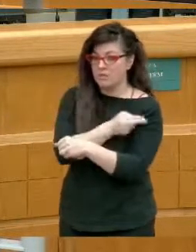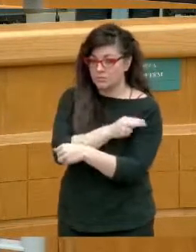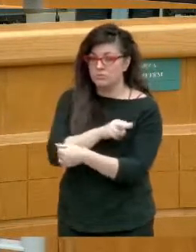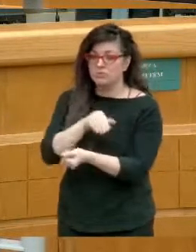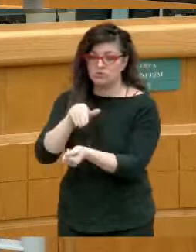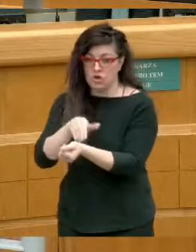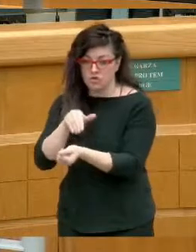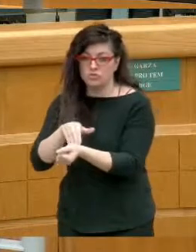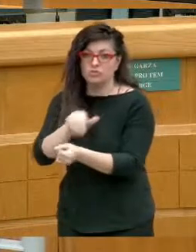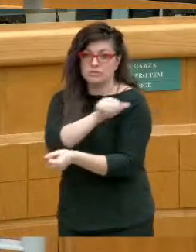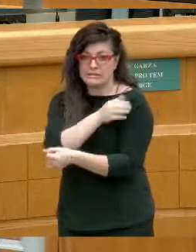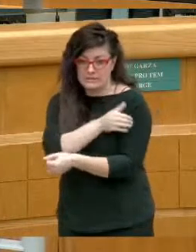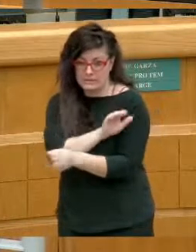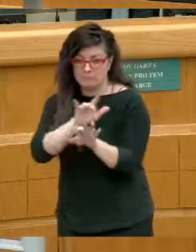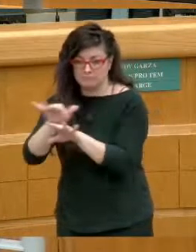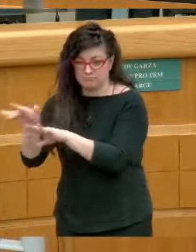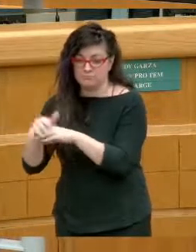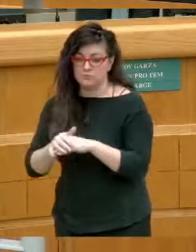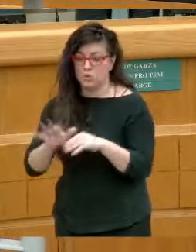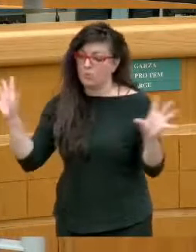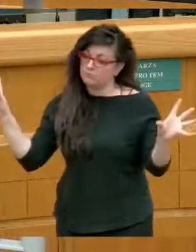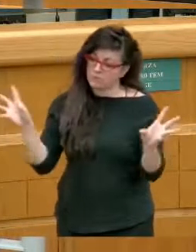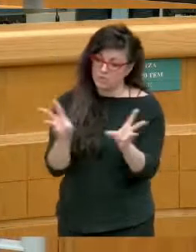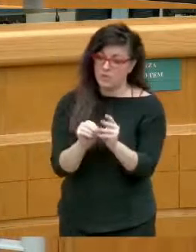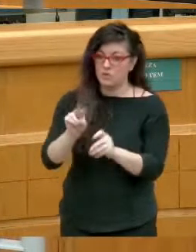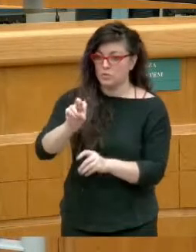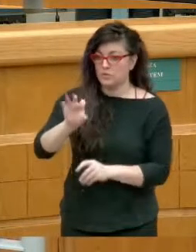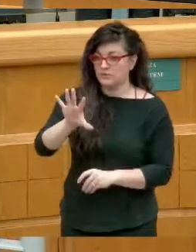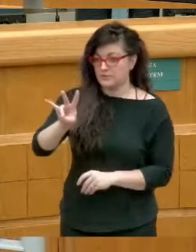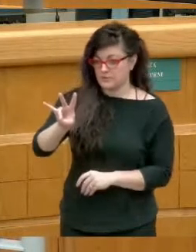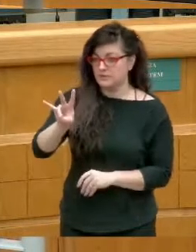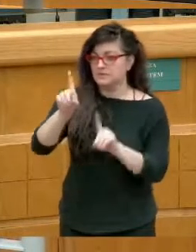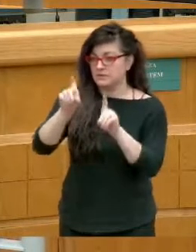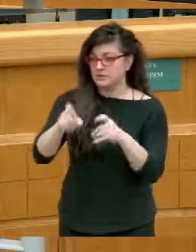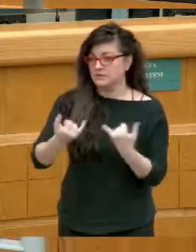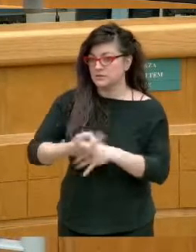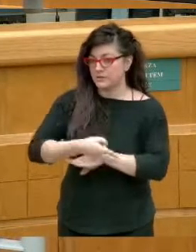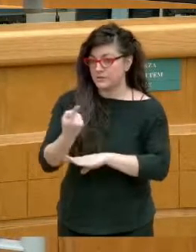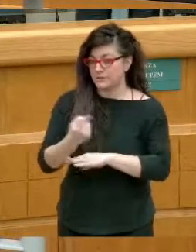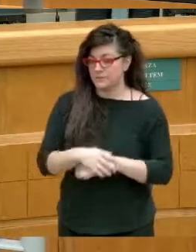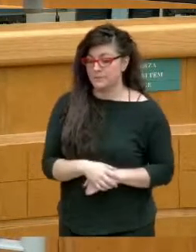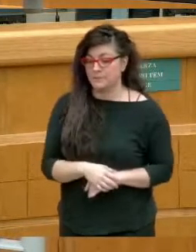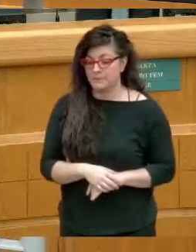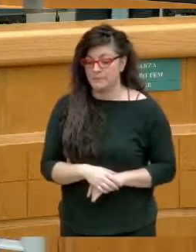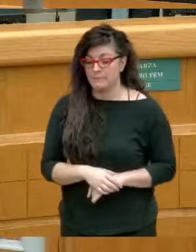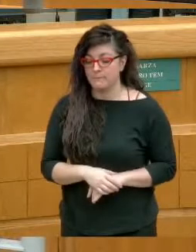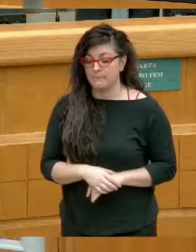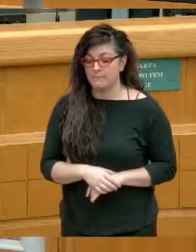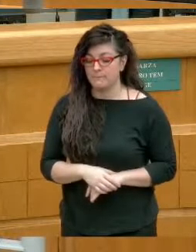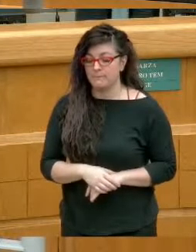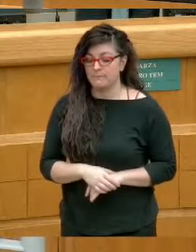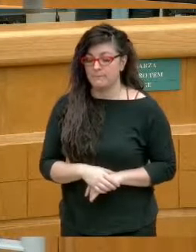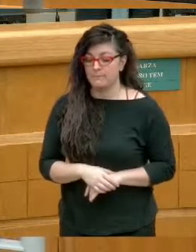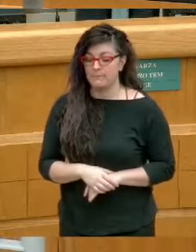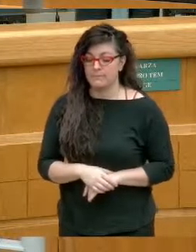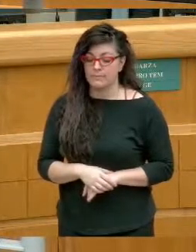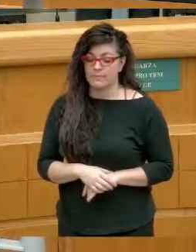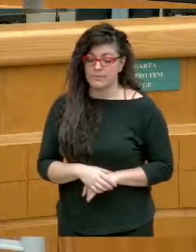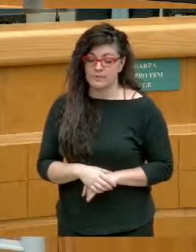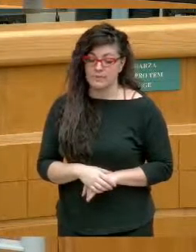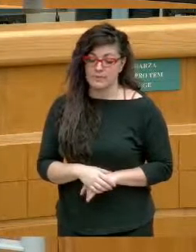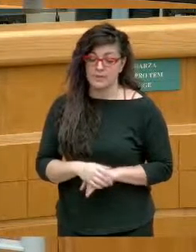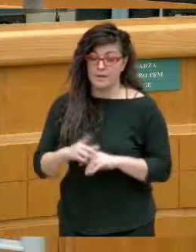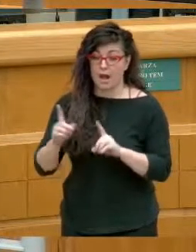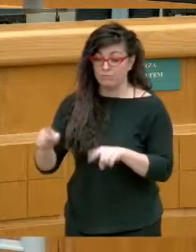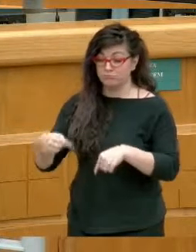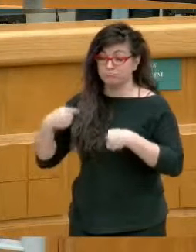physicians. So we did 257 tests in our community today. And the total tests performed since we've